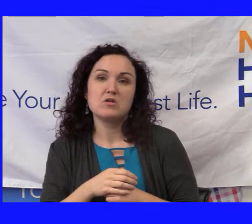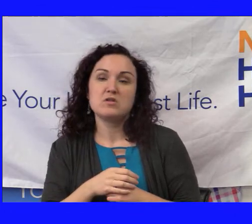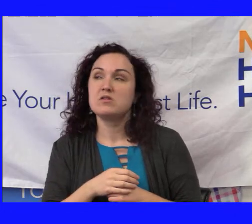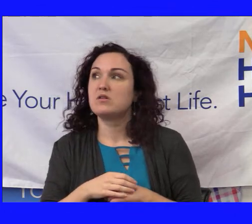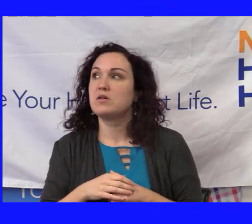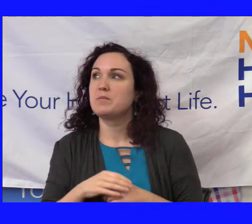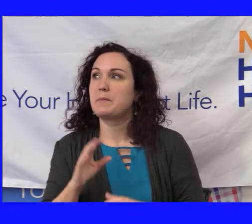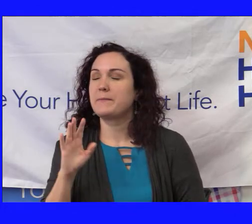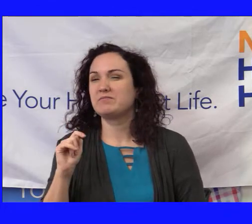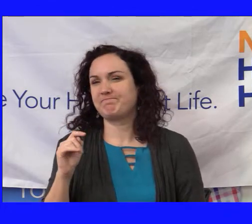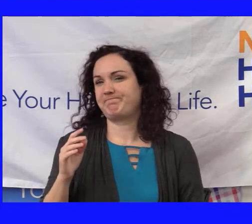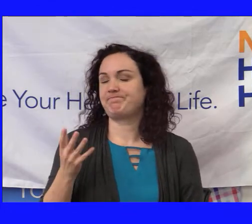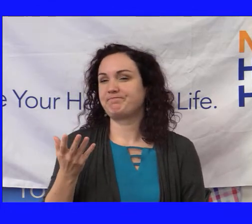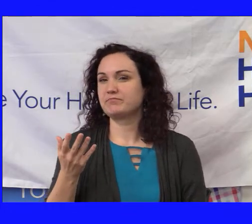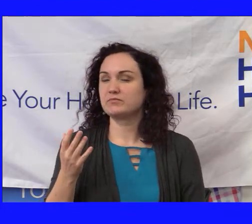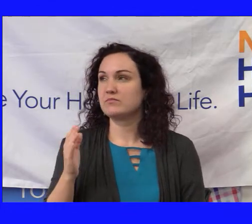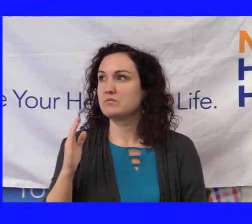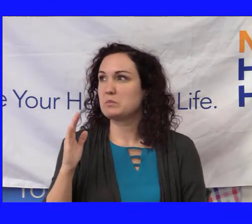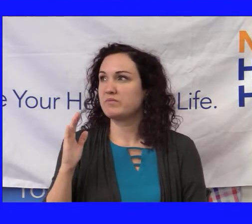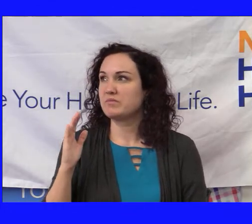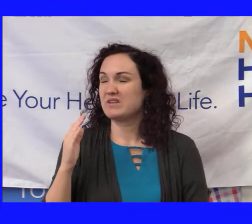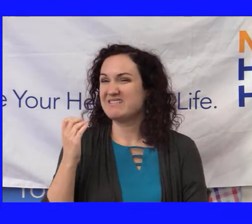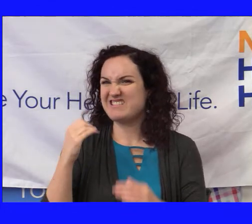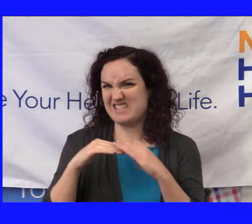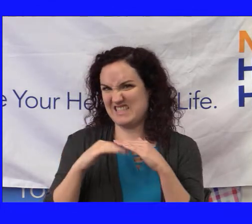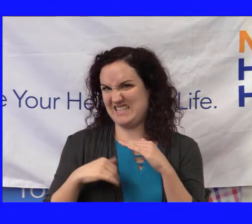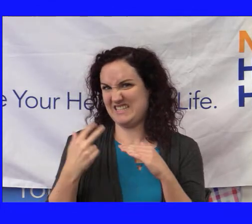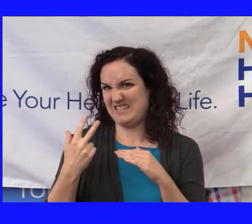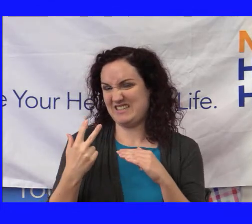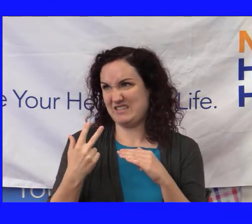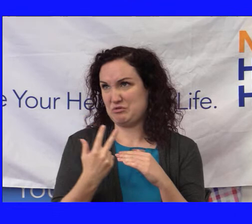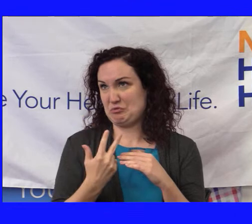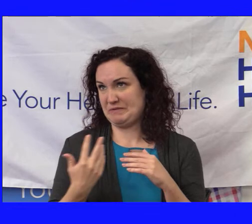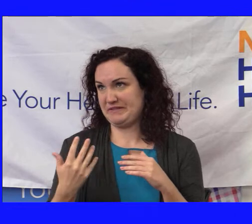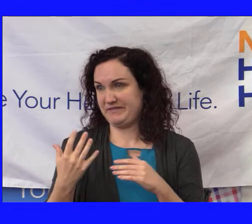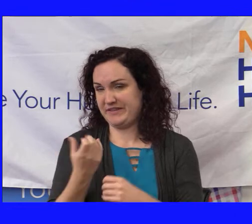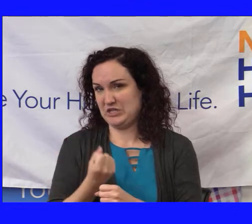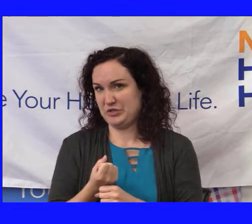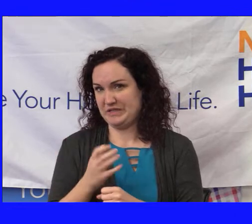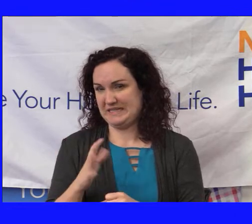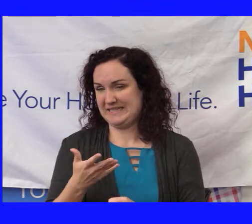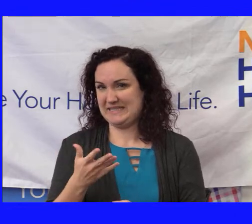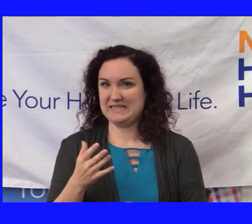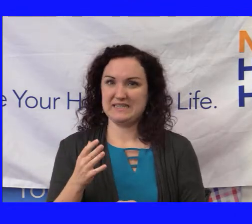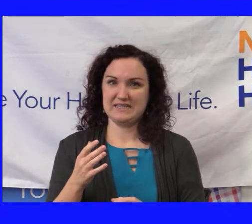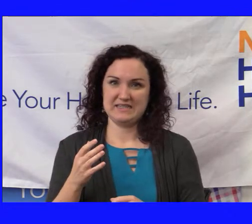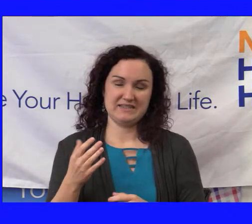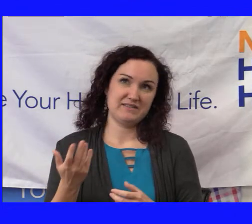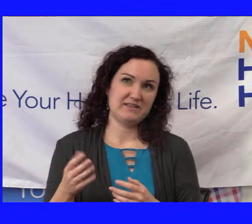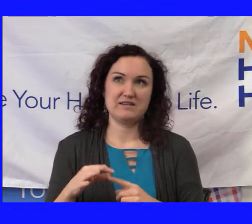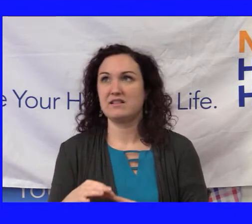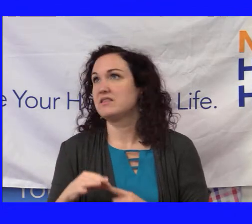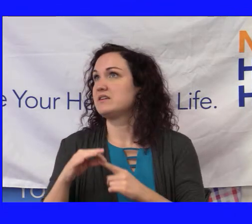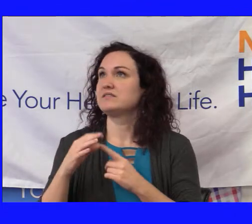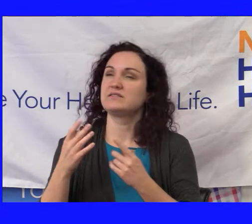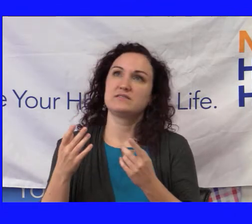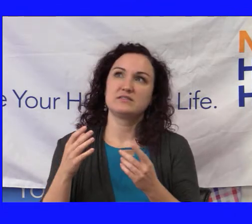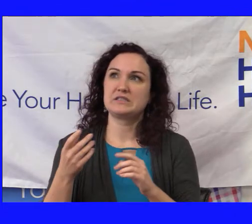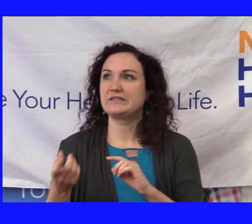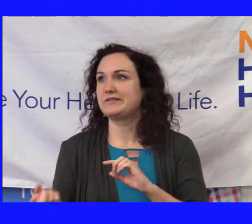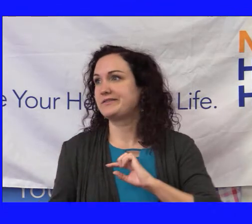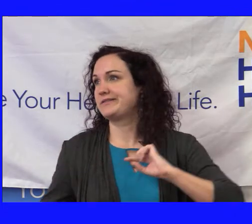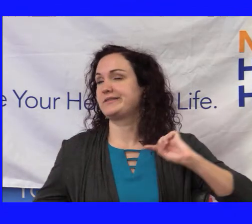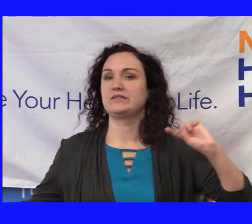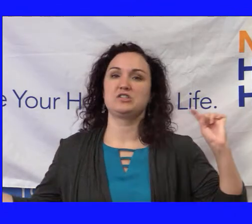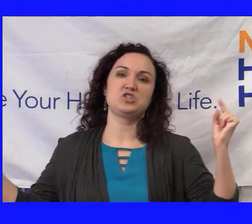like unless in 3 to 5 years there's some dramatic change in the technology available